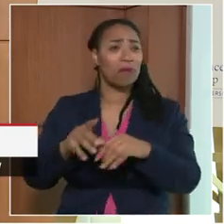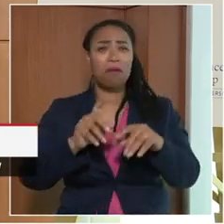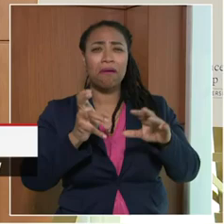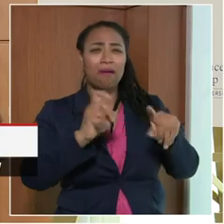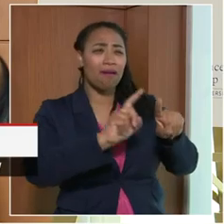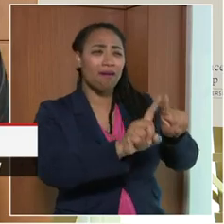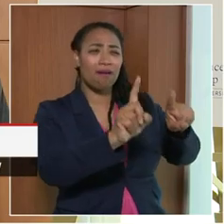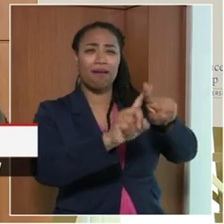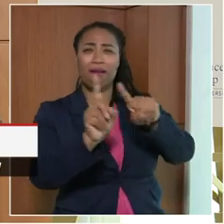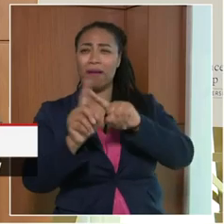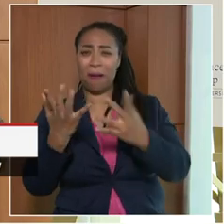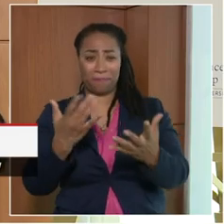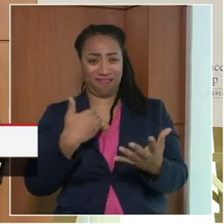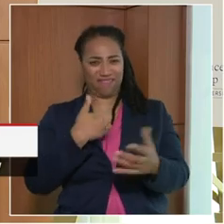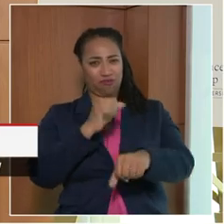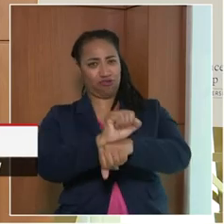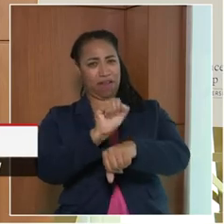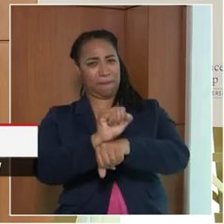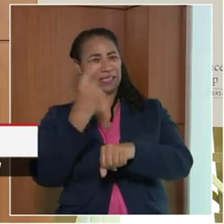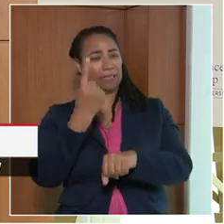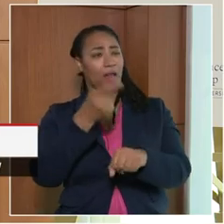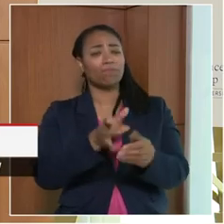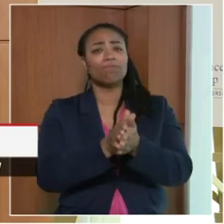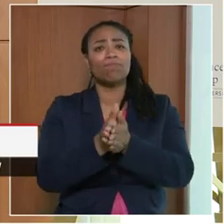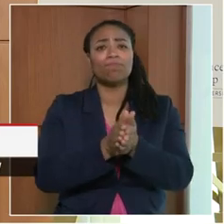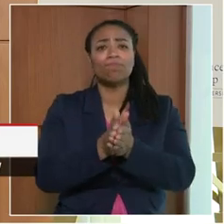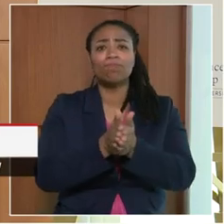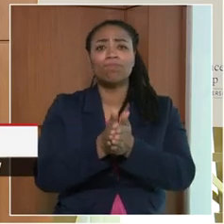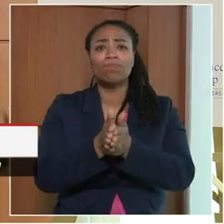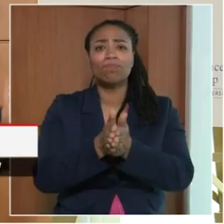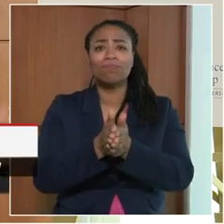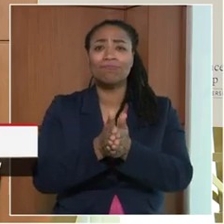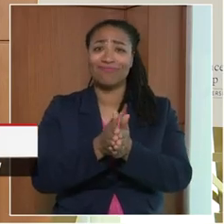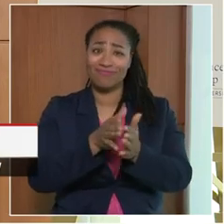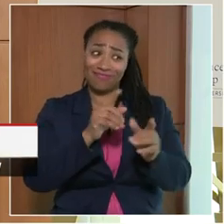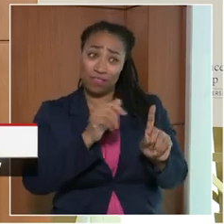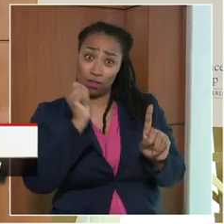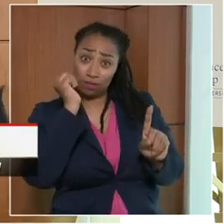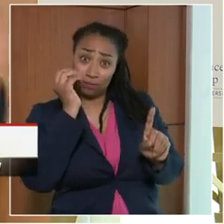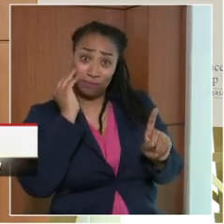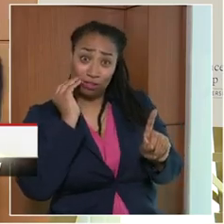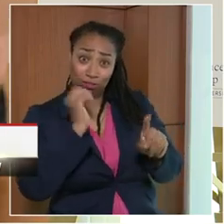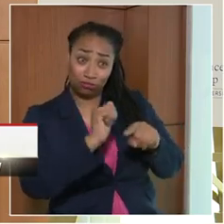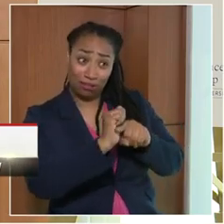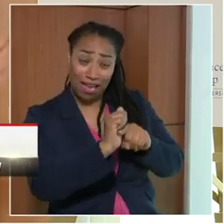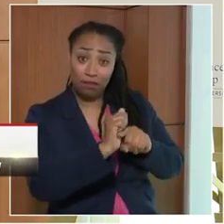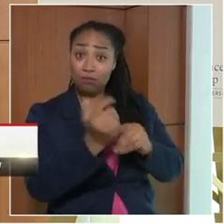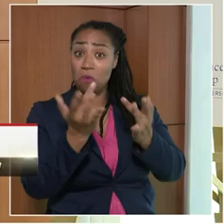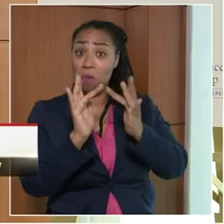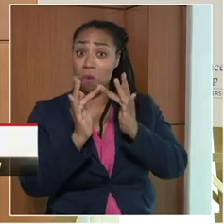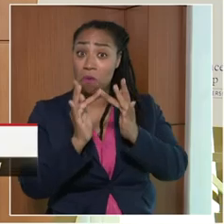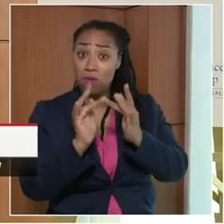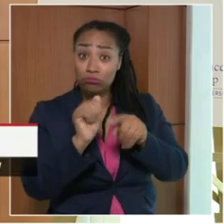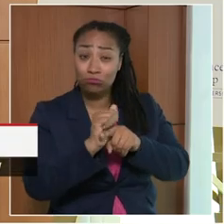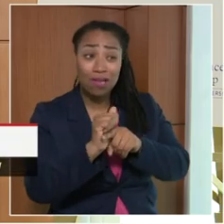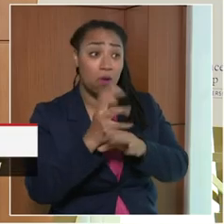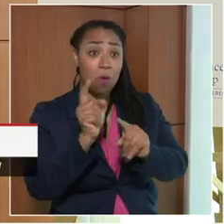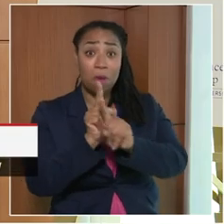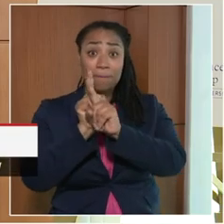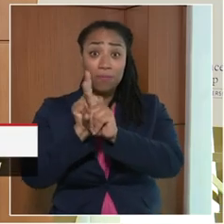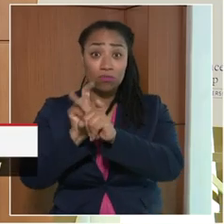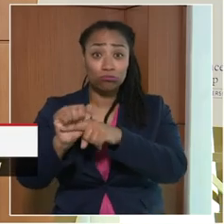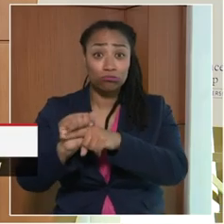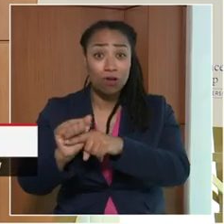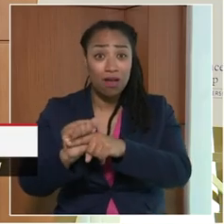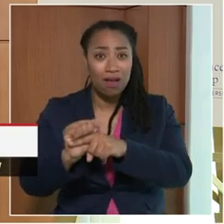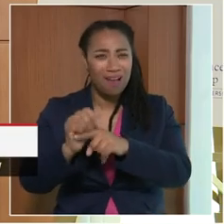vocational training or ongoing professional development training or licensure training. So we have all of these